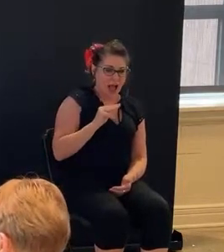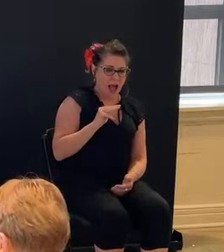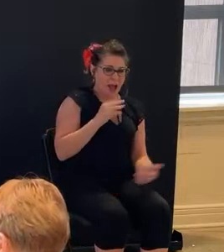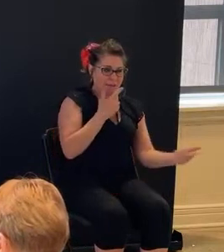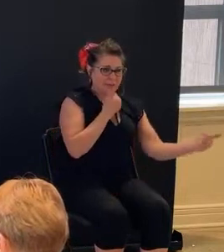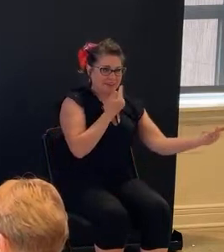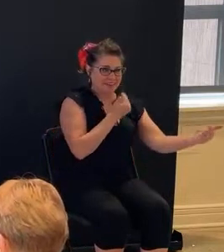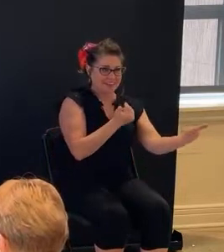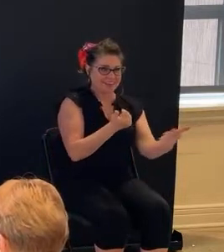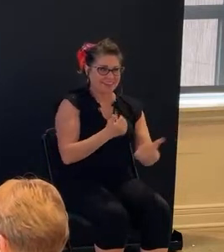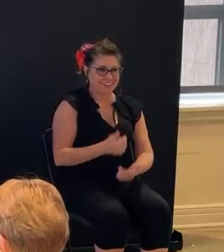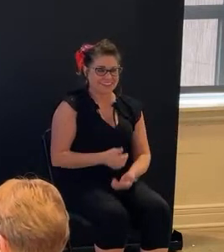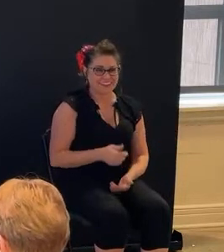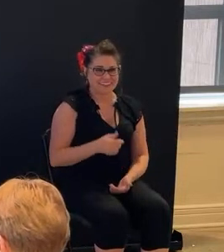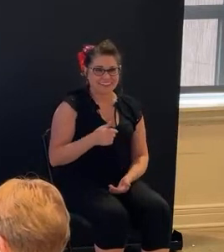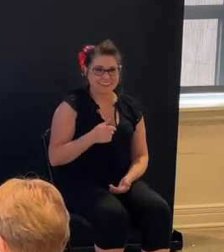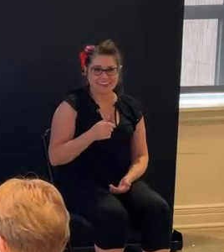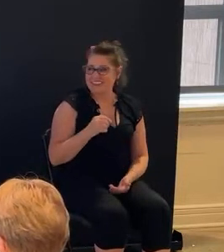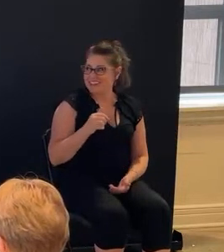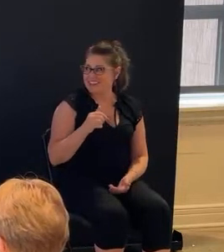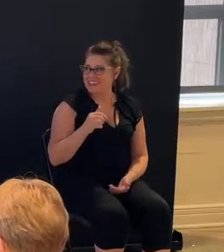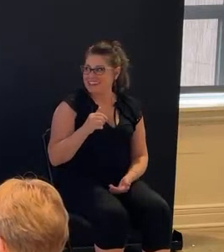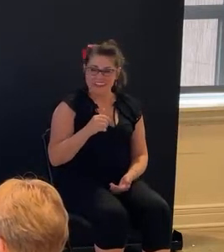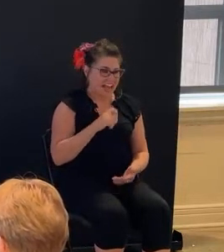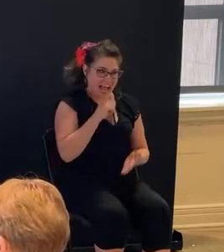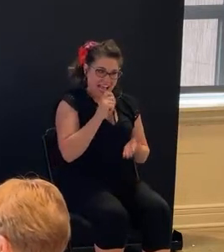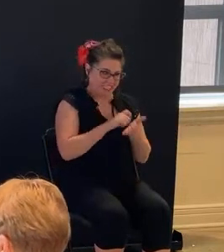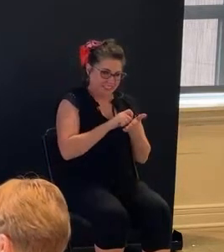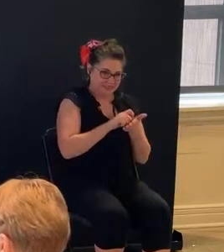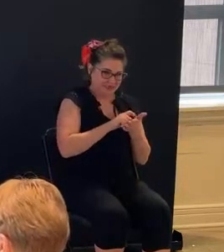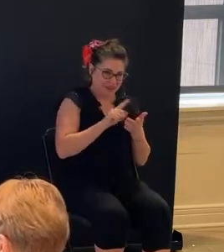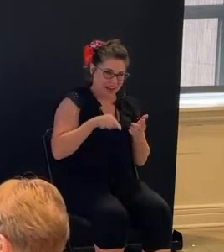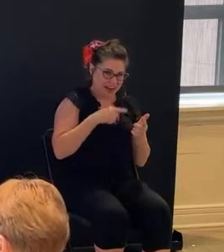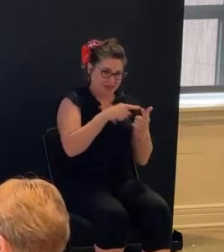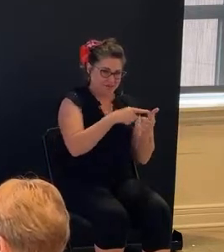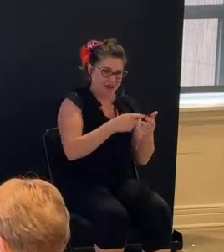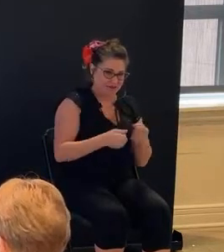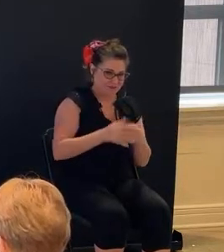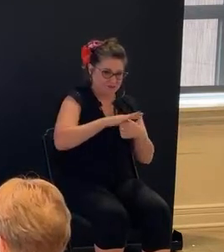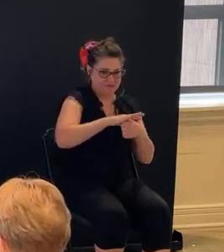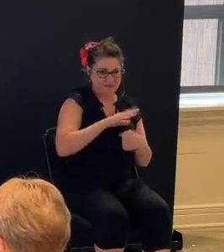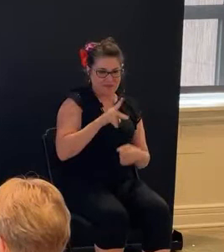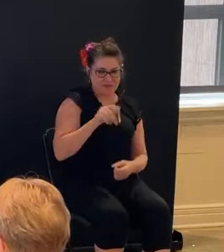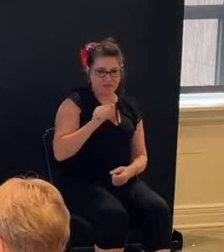So I didn't write about the pandemic very purposefully.